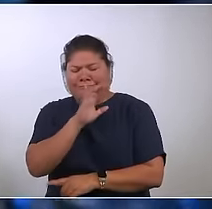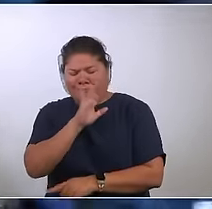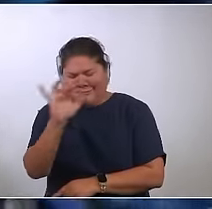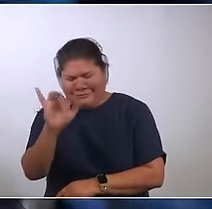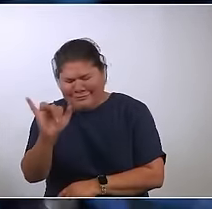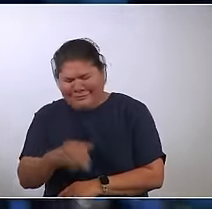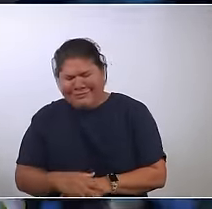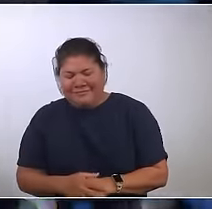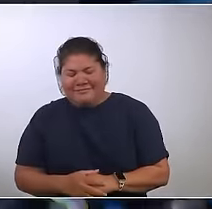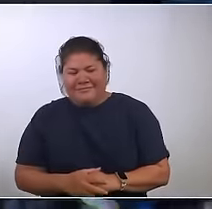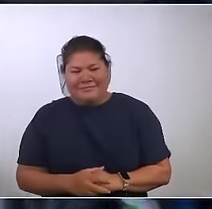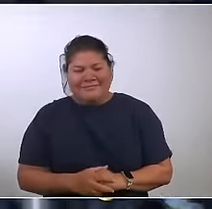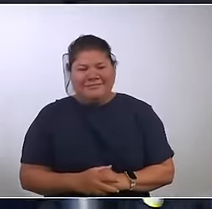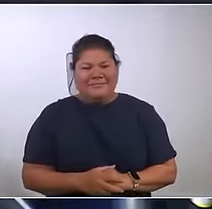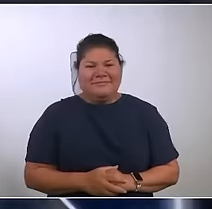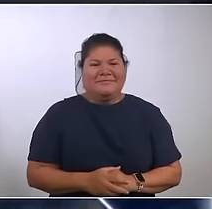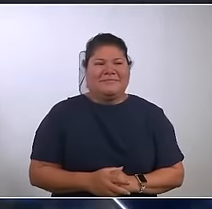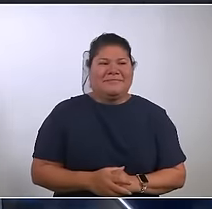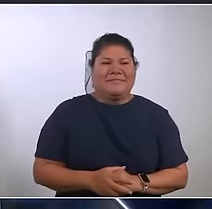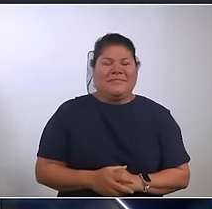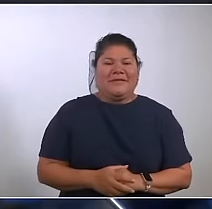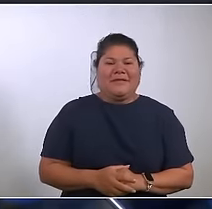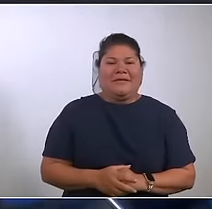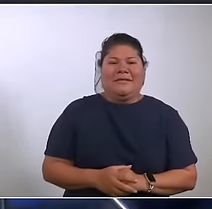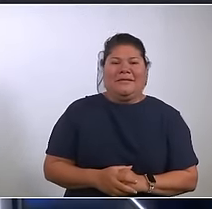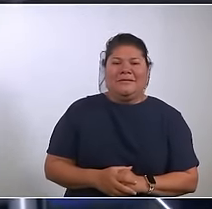the young people, the elderly folk too.